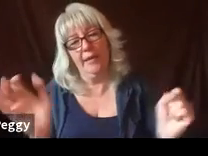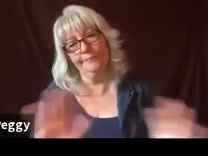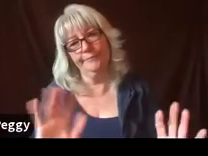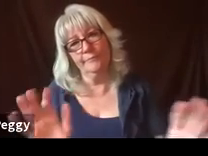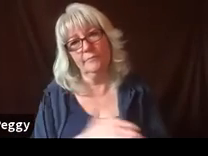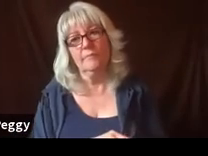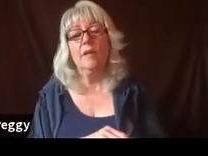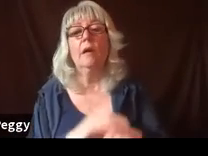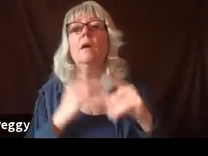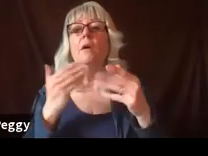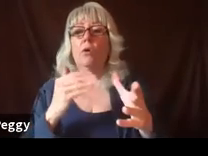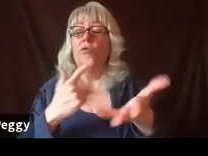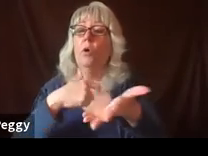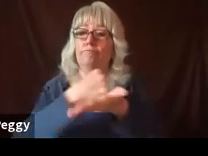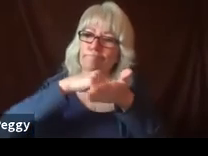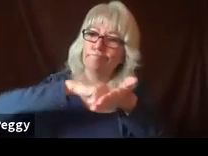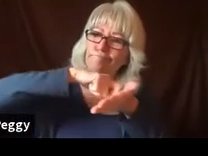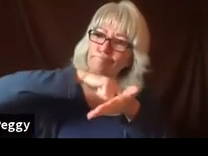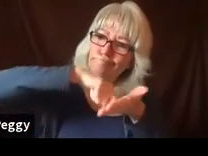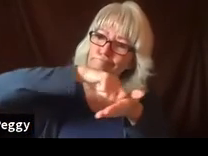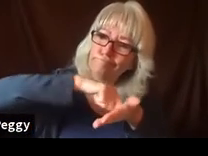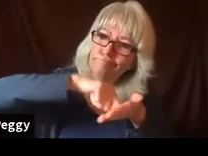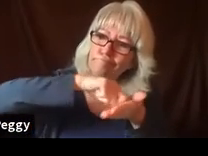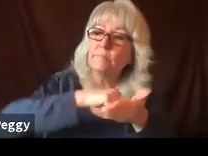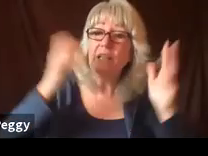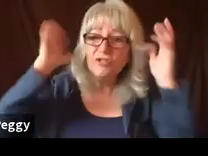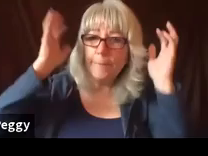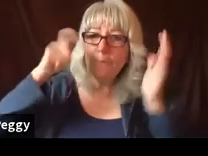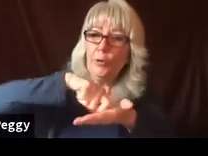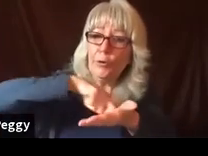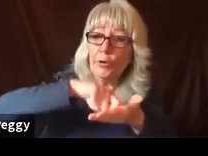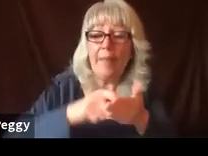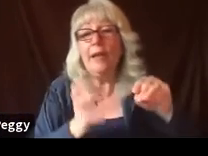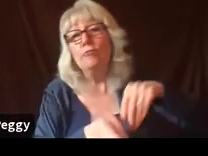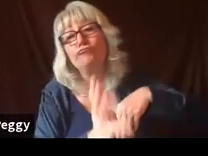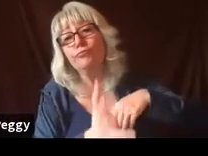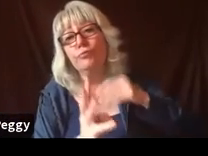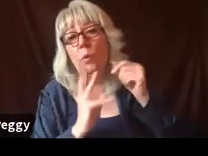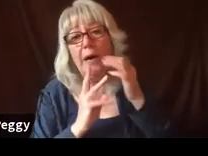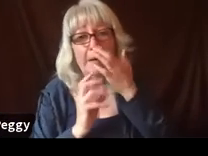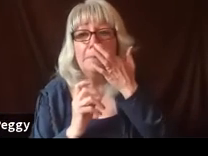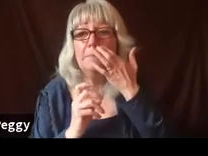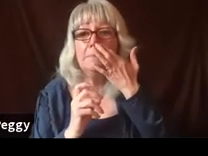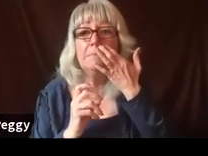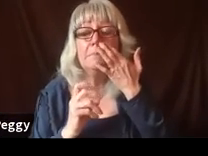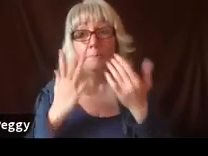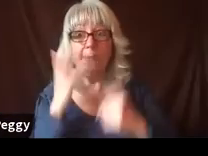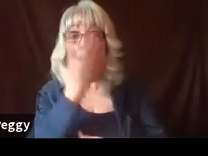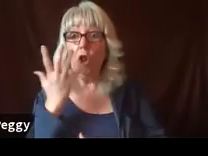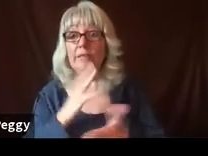just shampoo the brushes. You may rinse it out and think it looks clean, but like, here's your paintbrush when it's